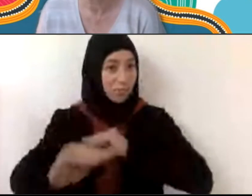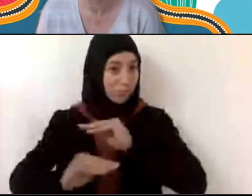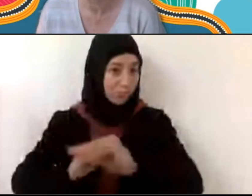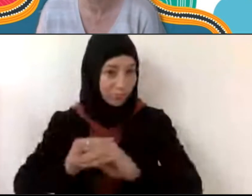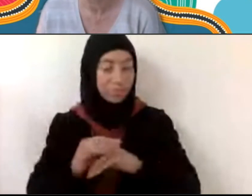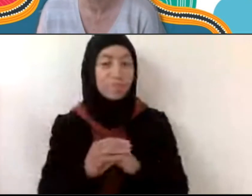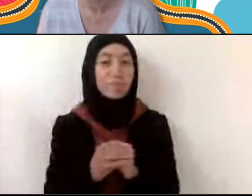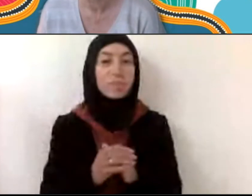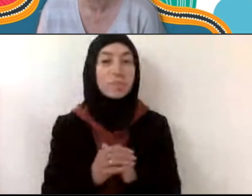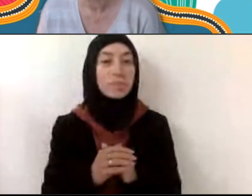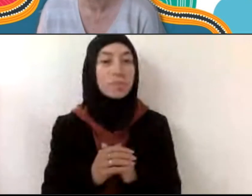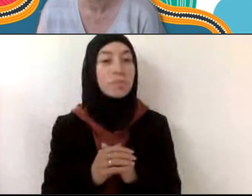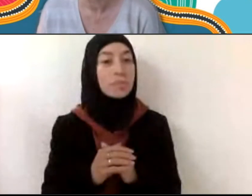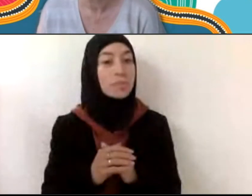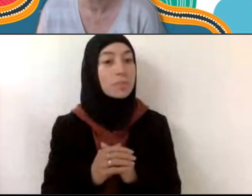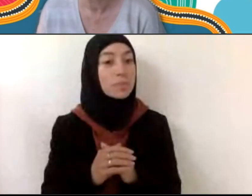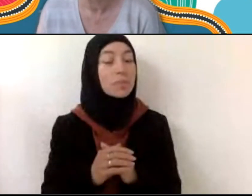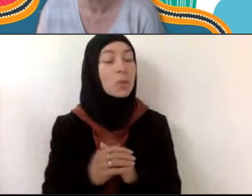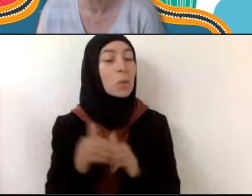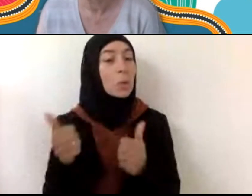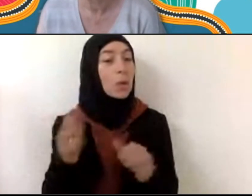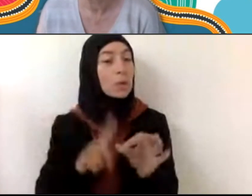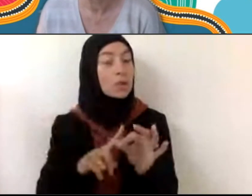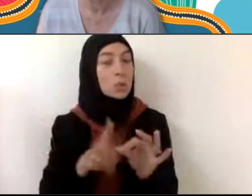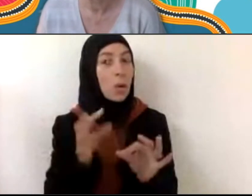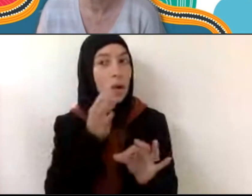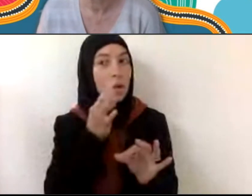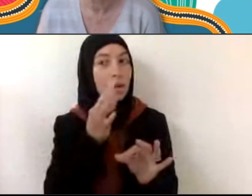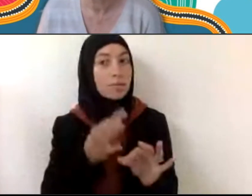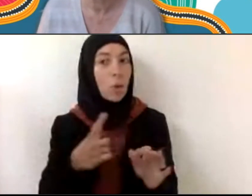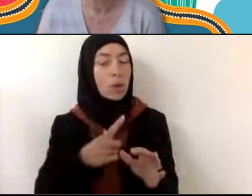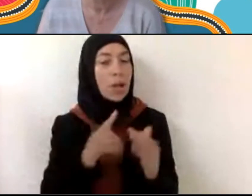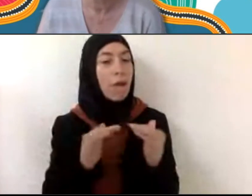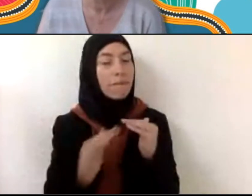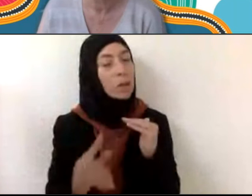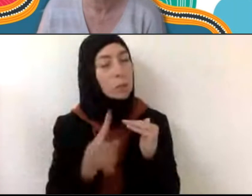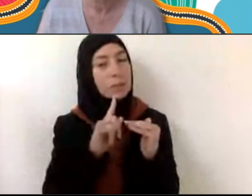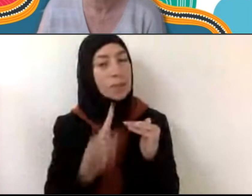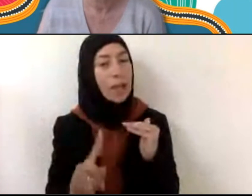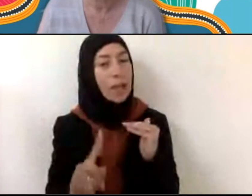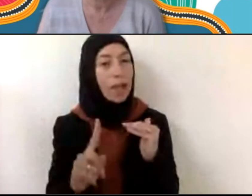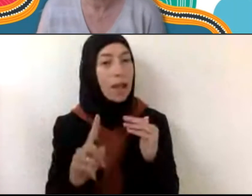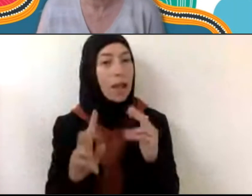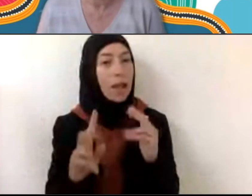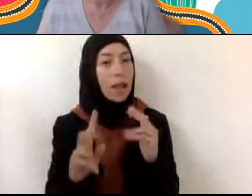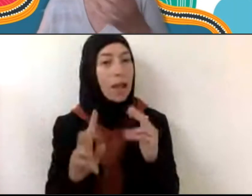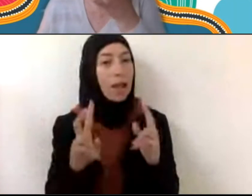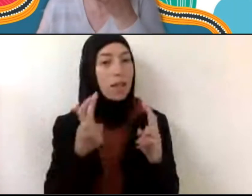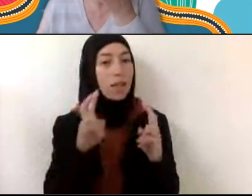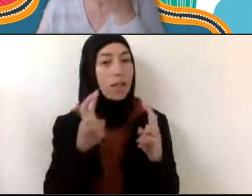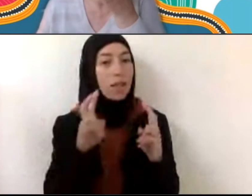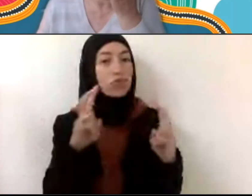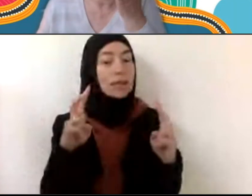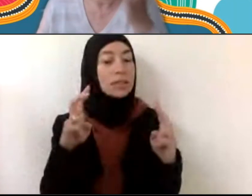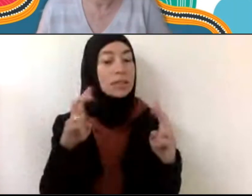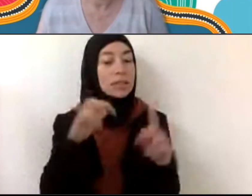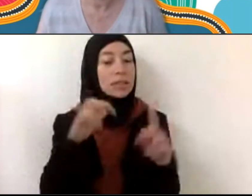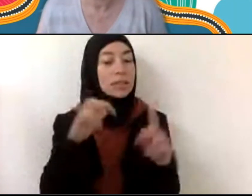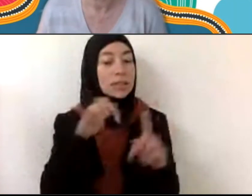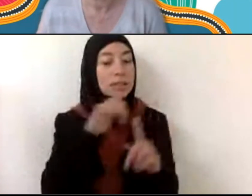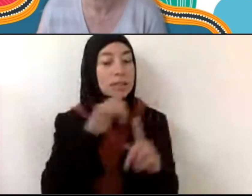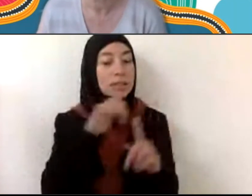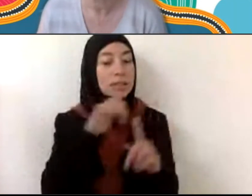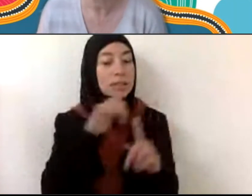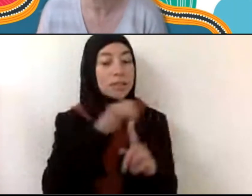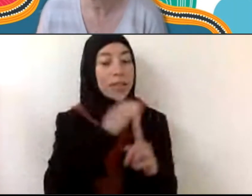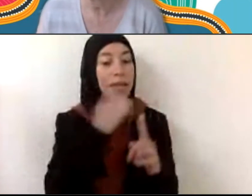question. And it would be fair to say that the station architectural and engineering teams do generally